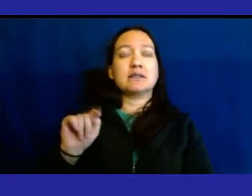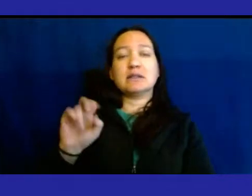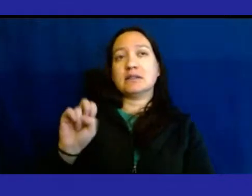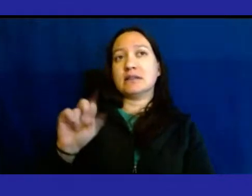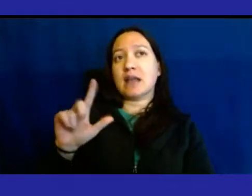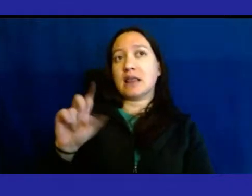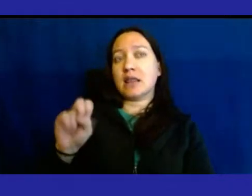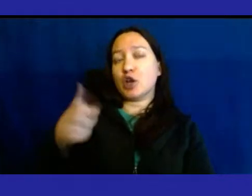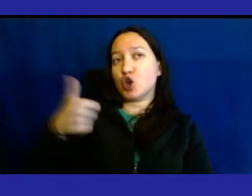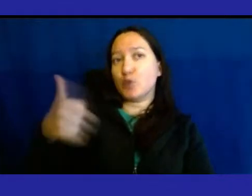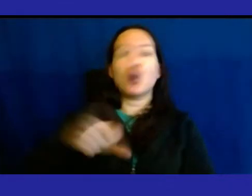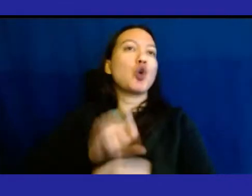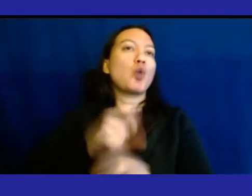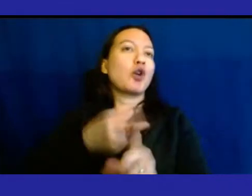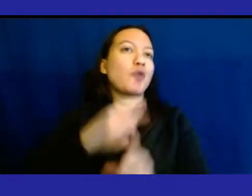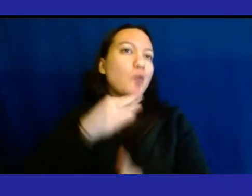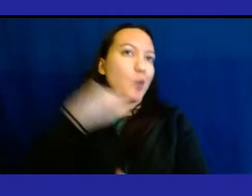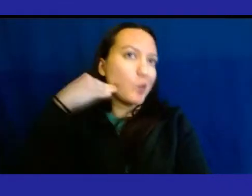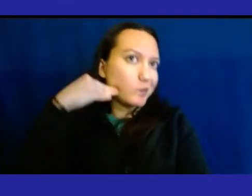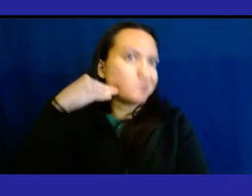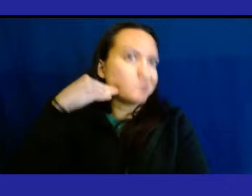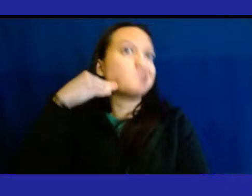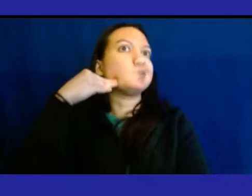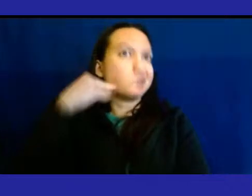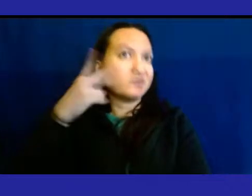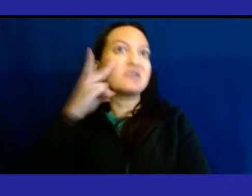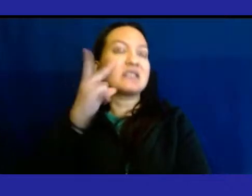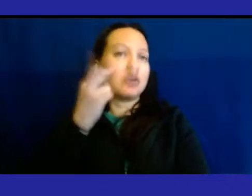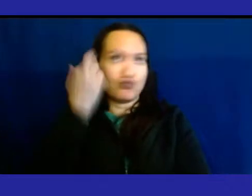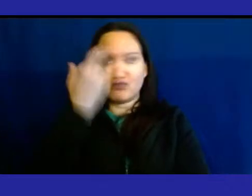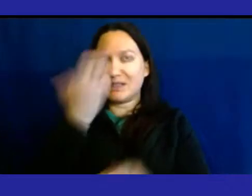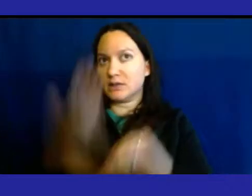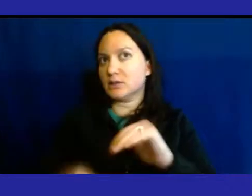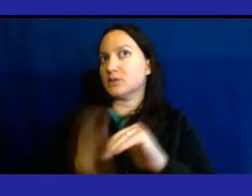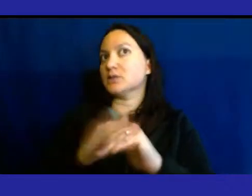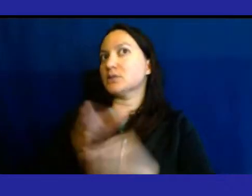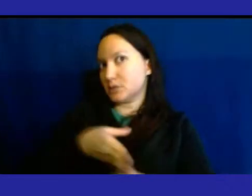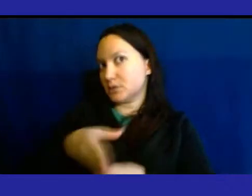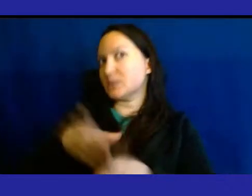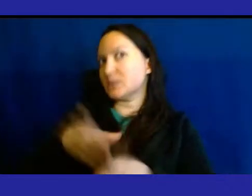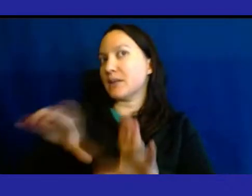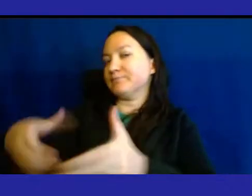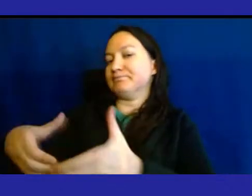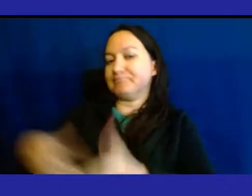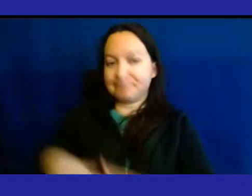work remotely. And so we've seen an increase, particularly in that category.